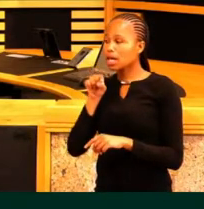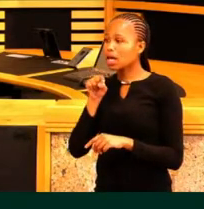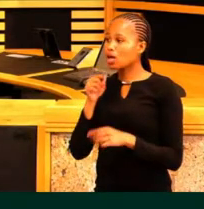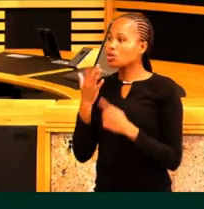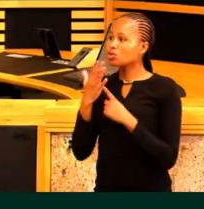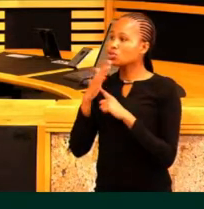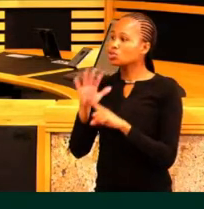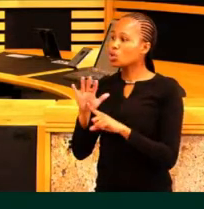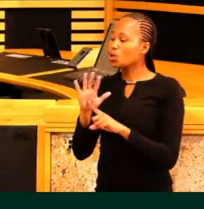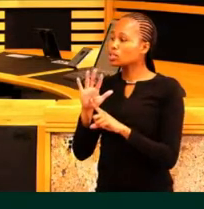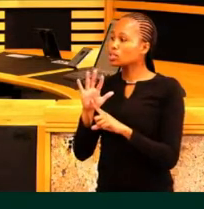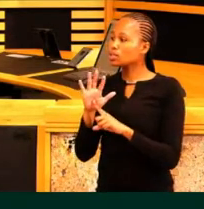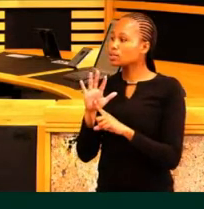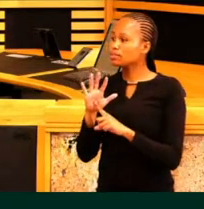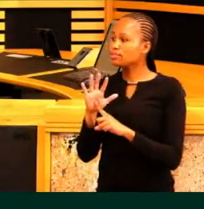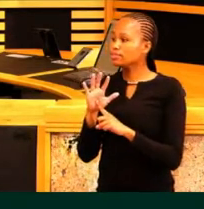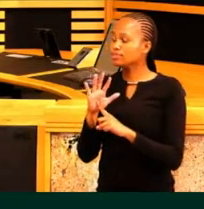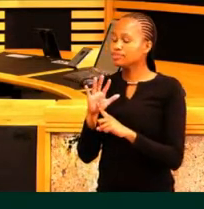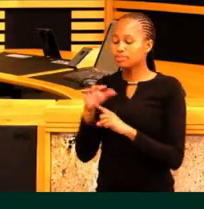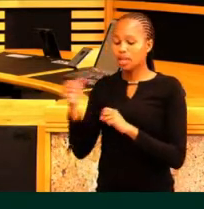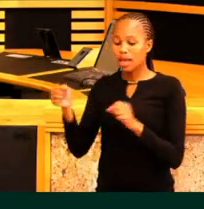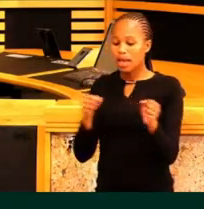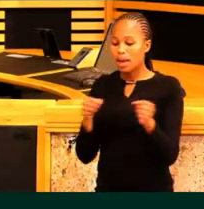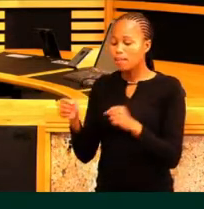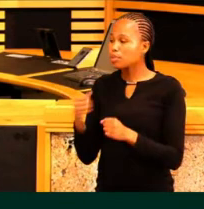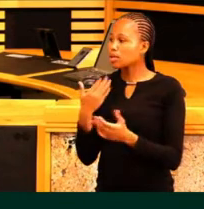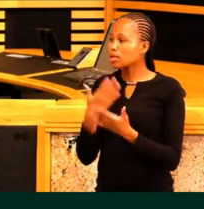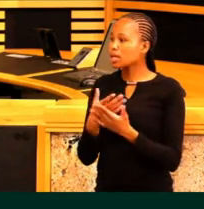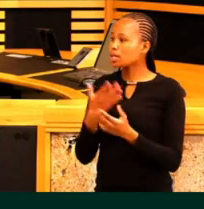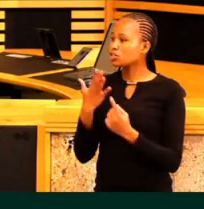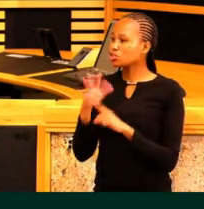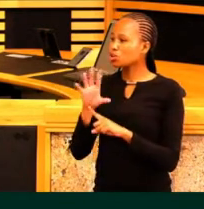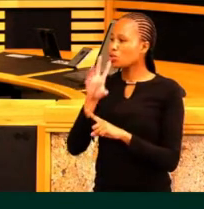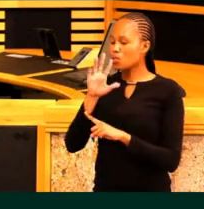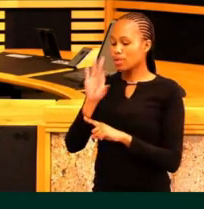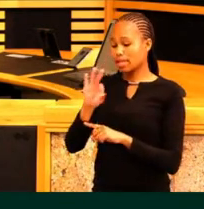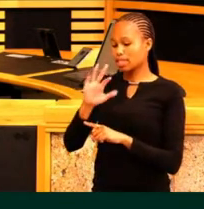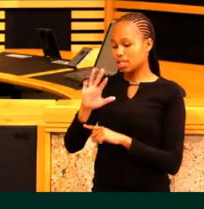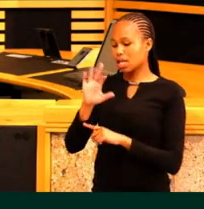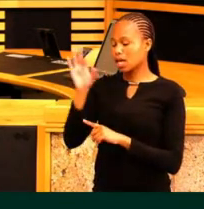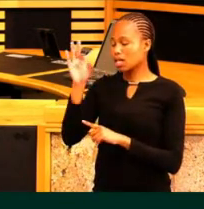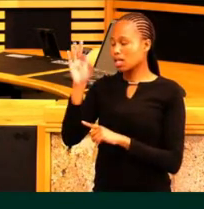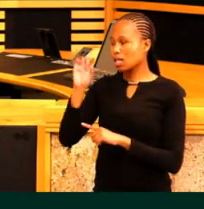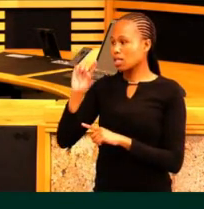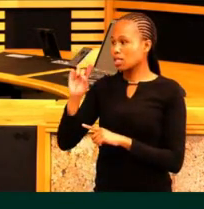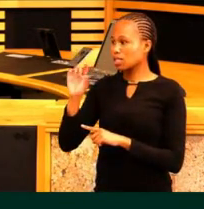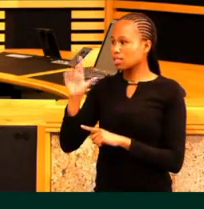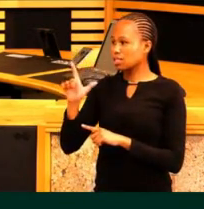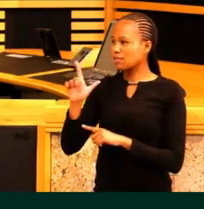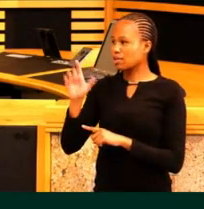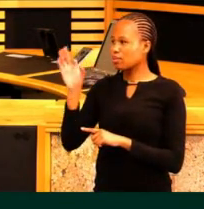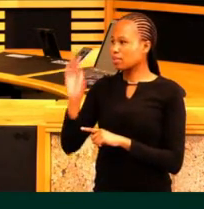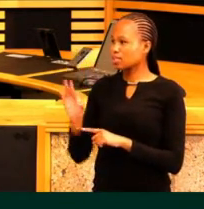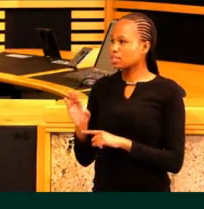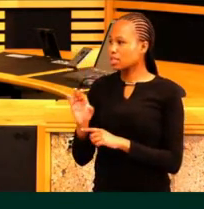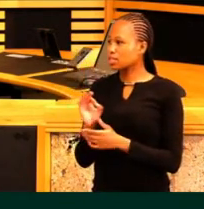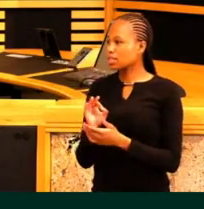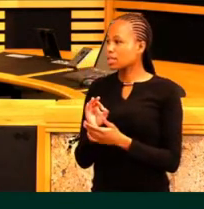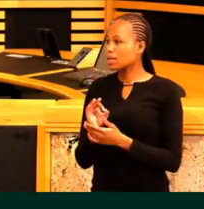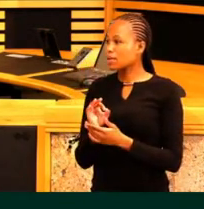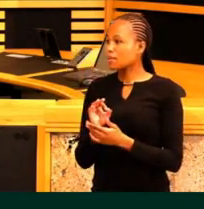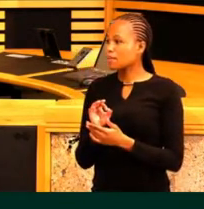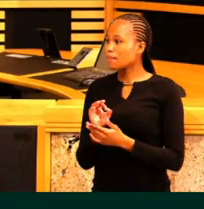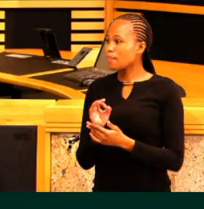slight dip in the unemployment rate to 39.7 percent way above the national average as he was actually